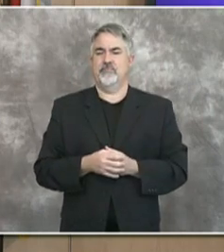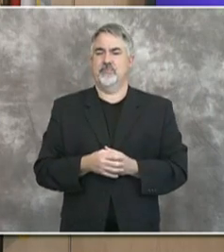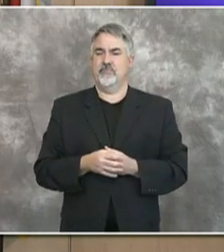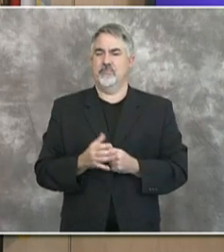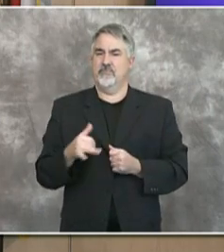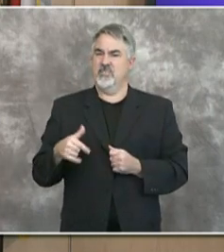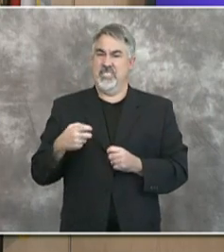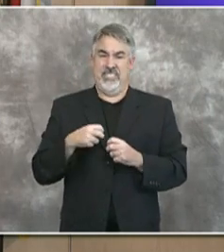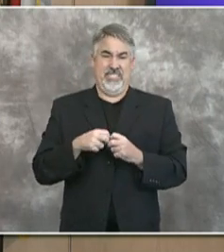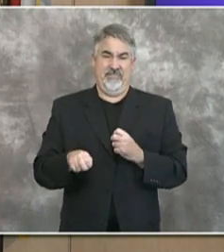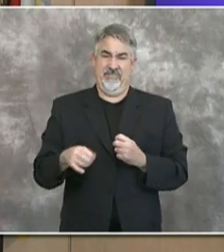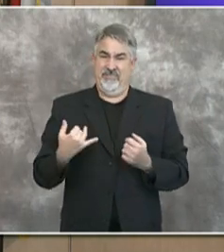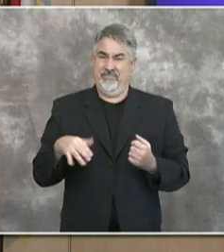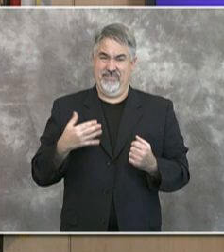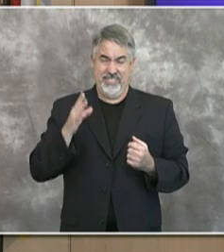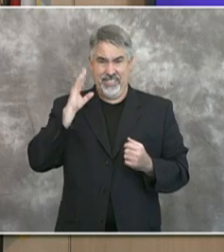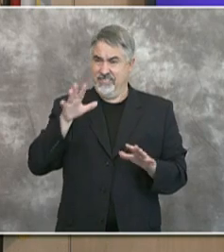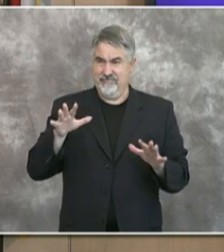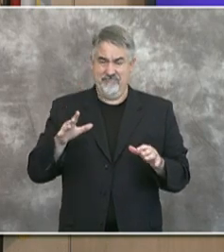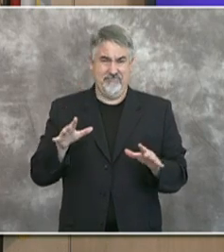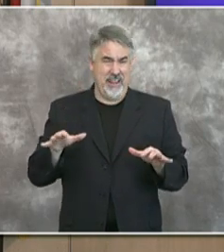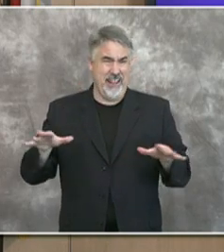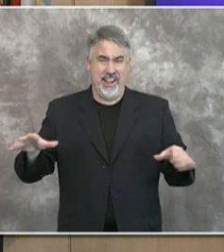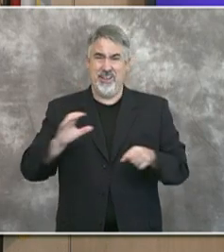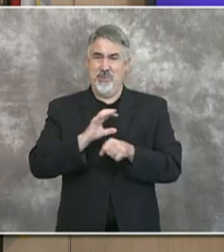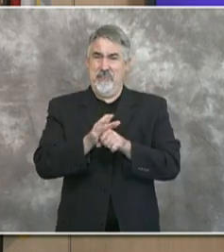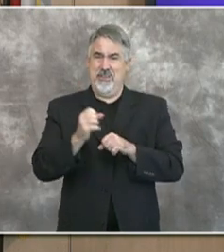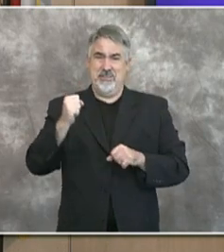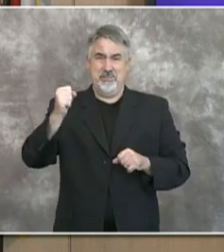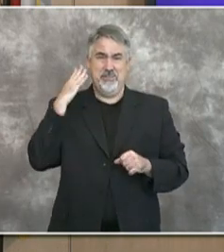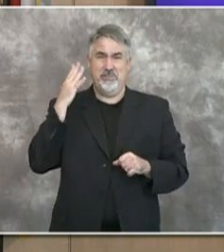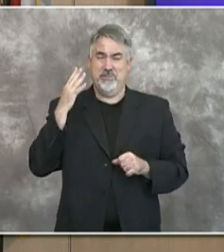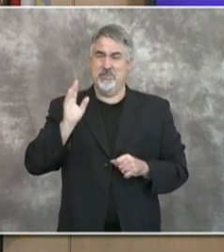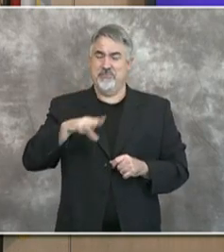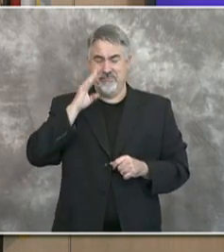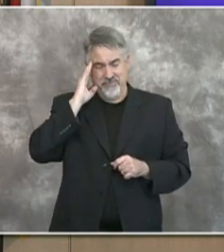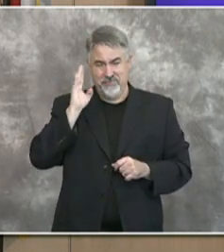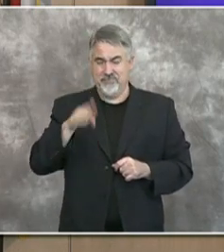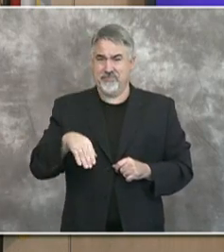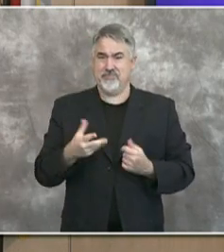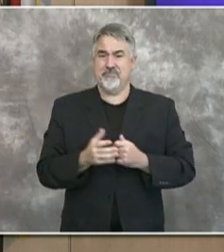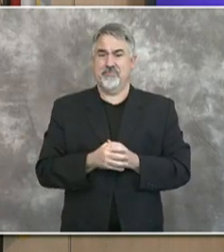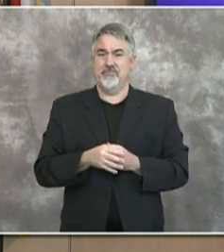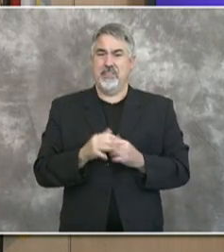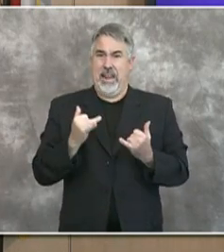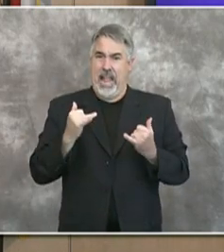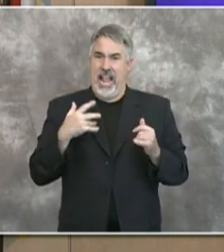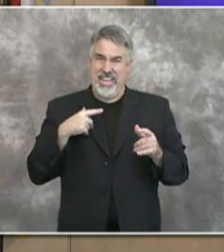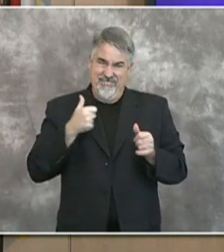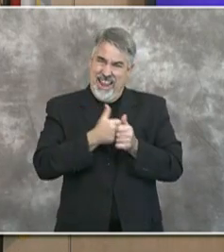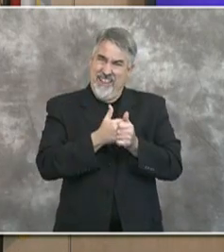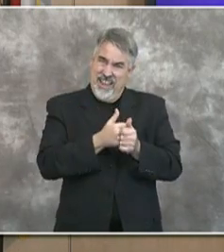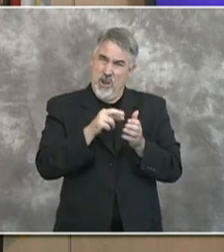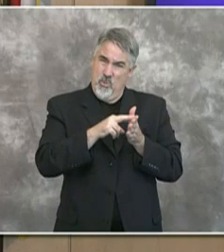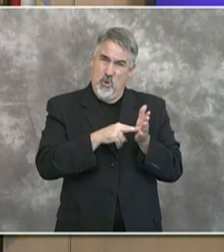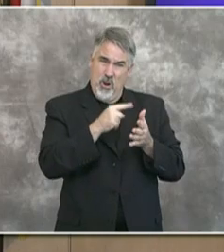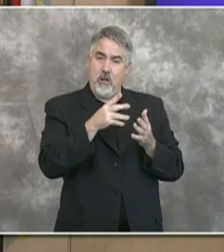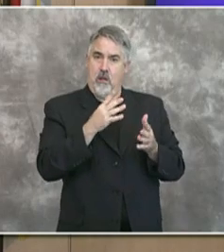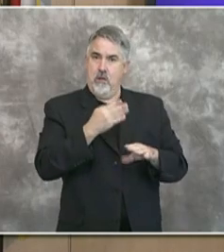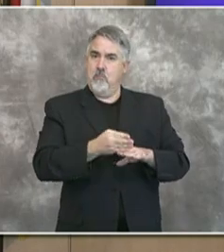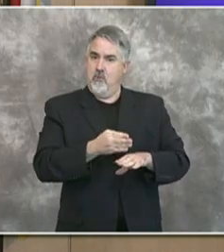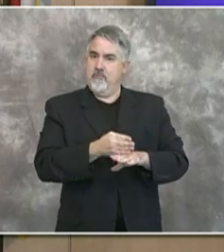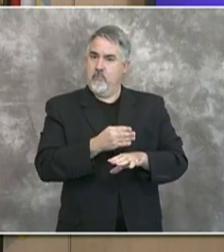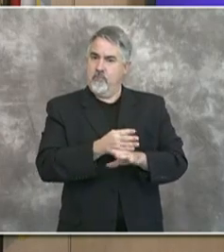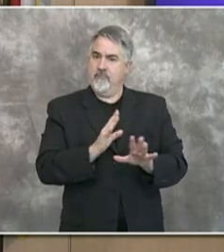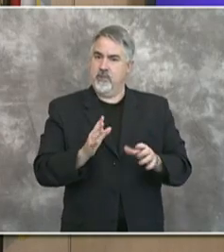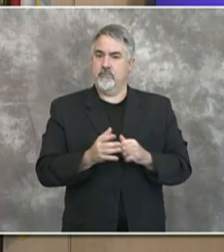times. But our ability to show continued progress on the spread of coronavirus and our ability to really responsibly